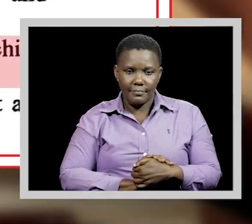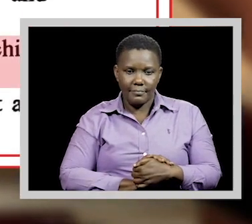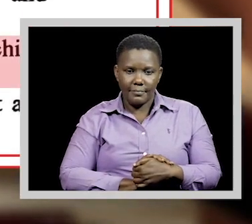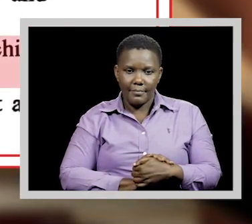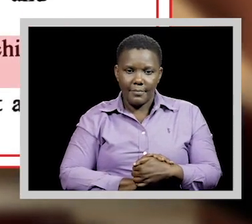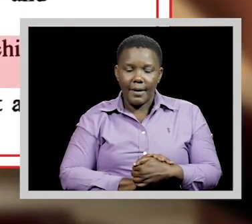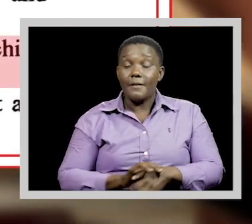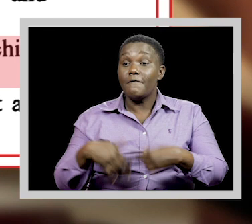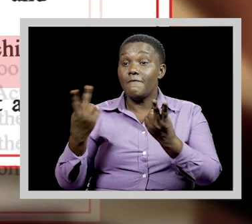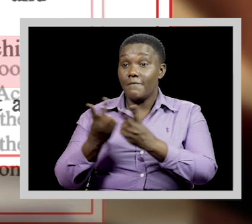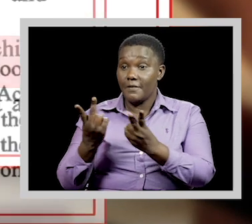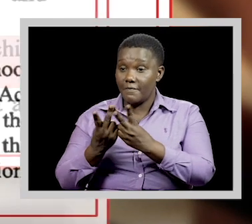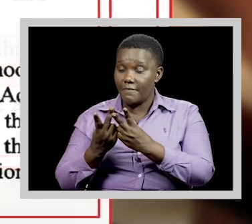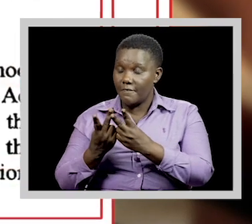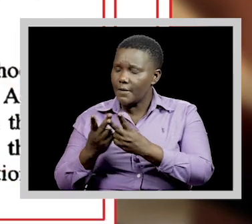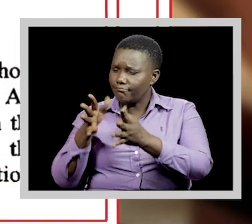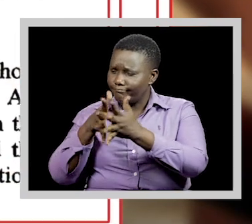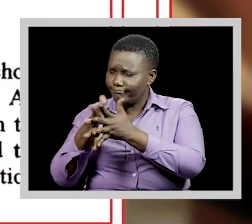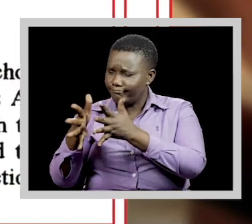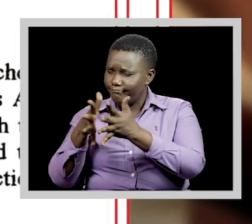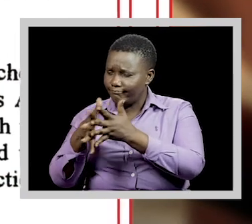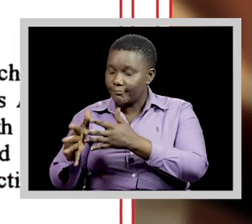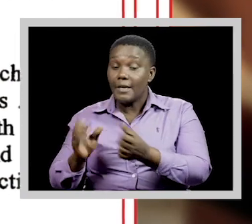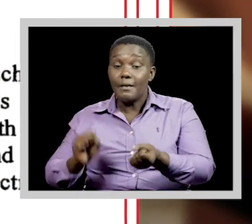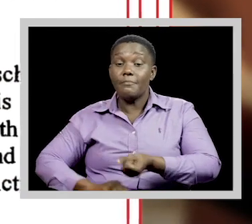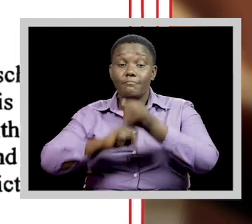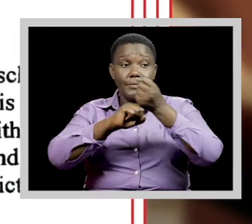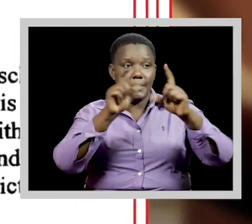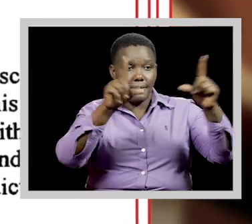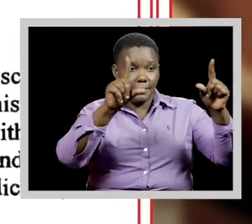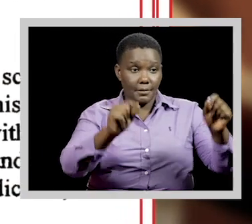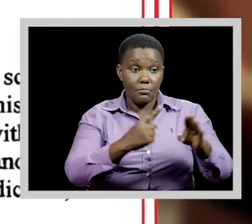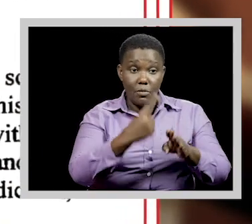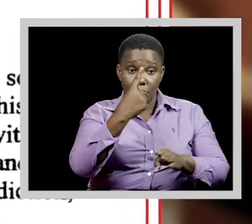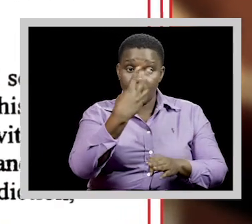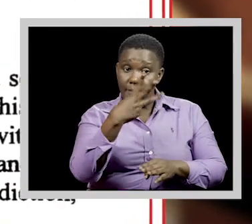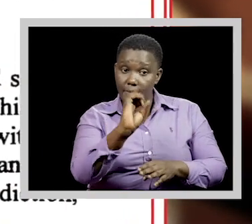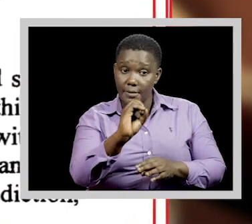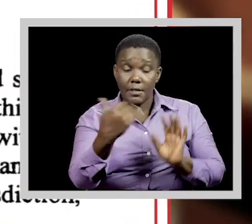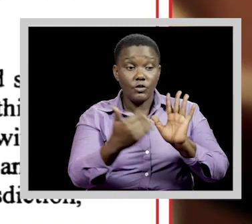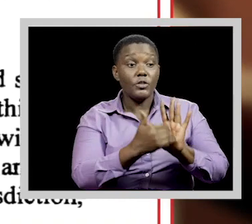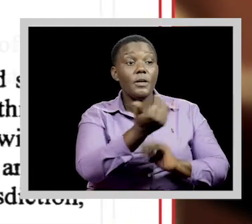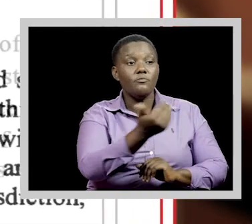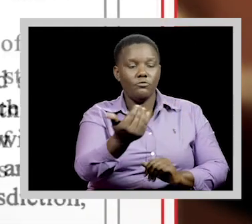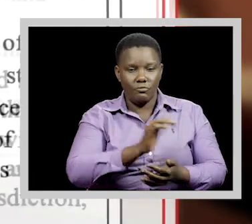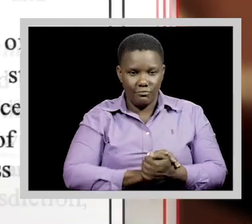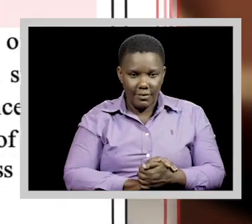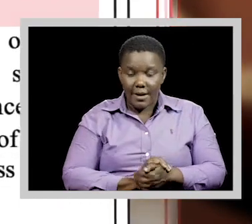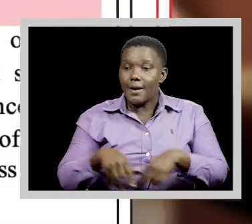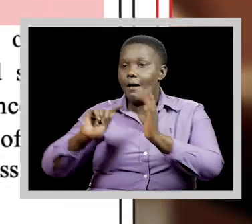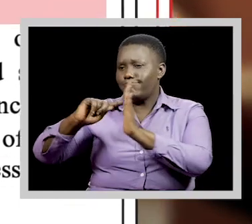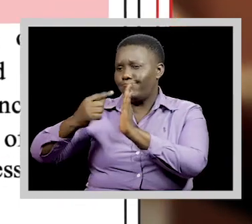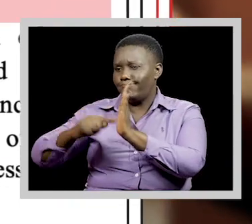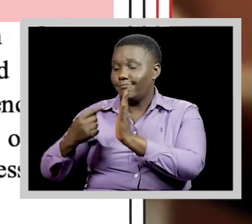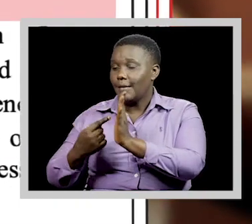be explained to the child. This is also supported under Section 130 of the Law of the Child Act and